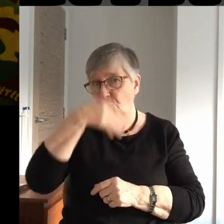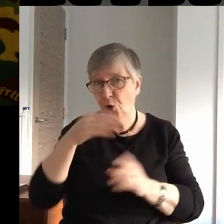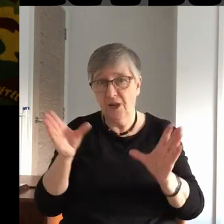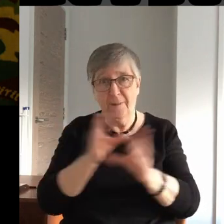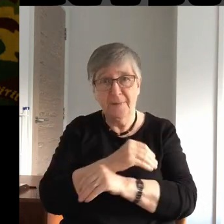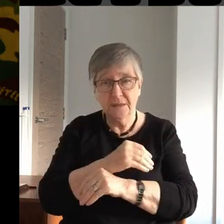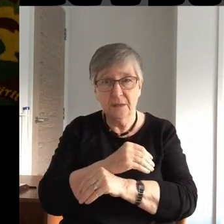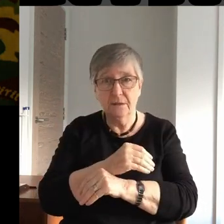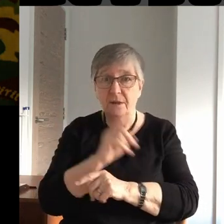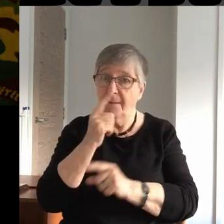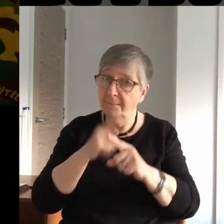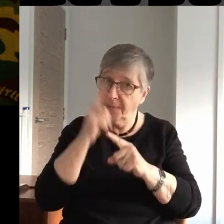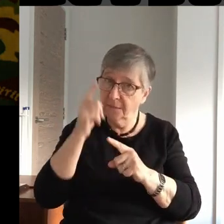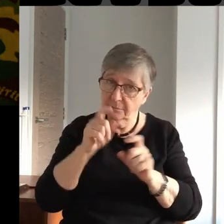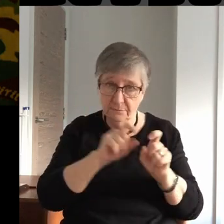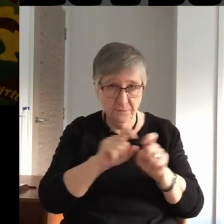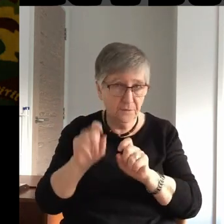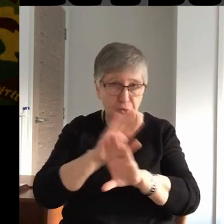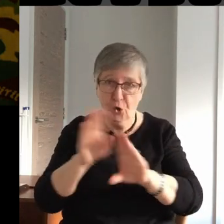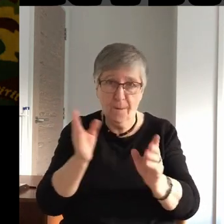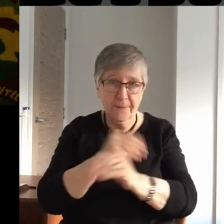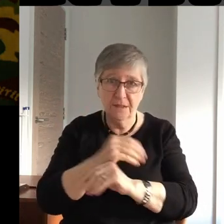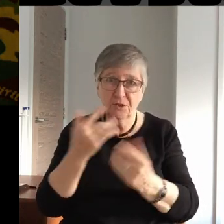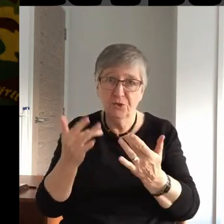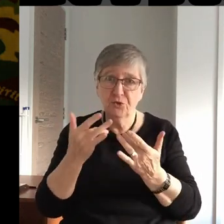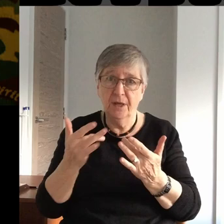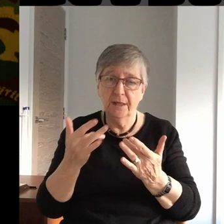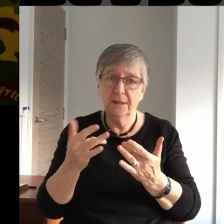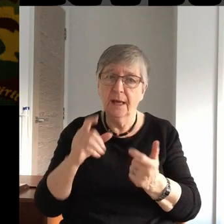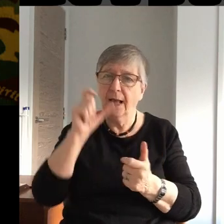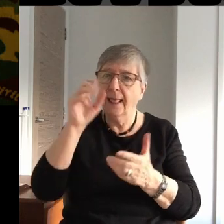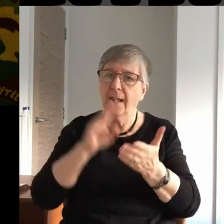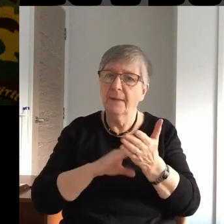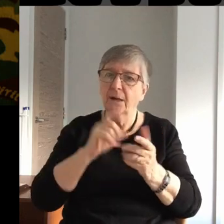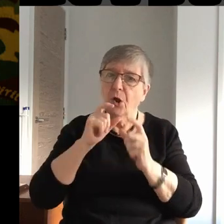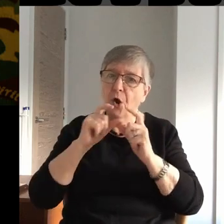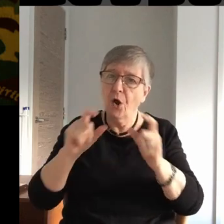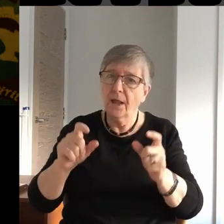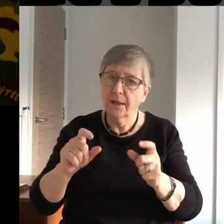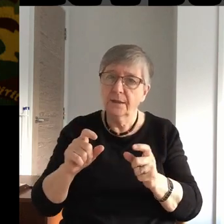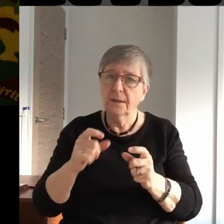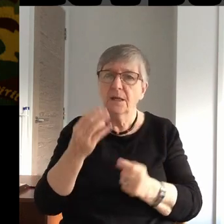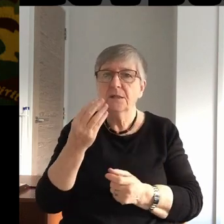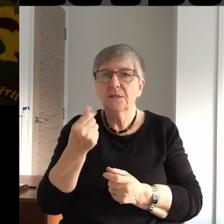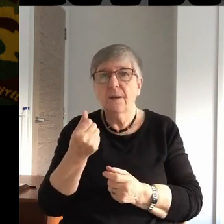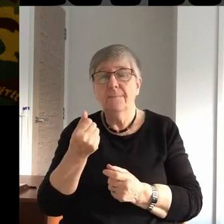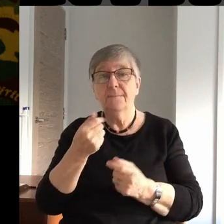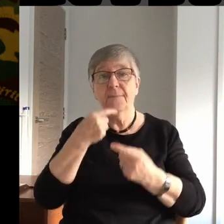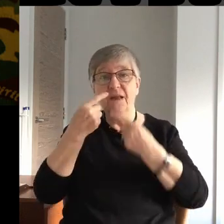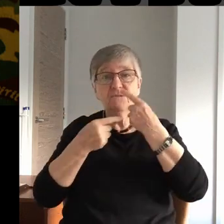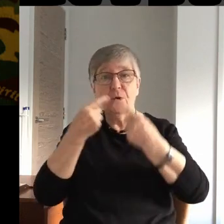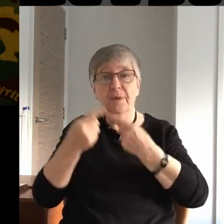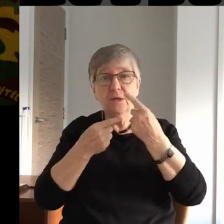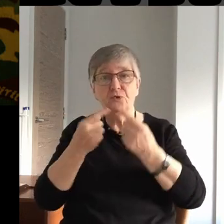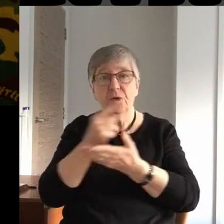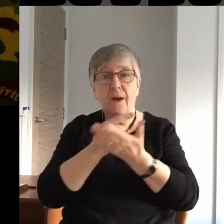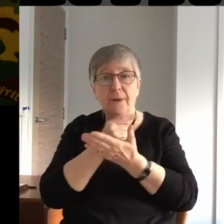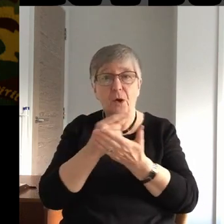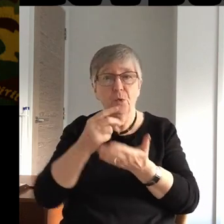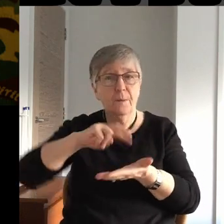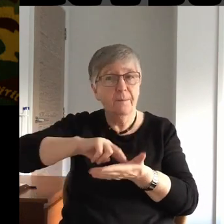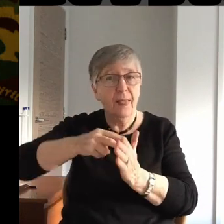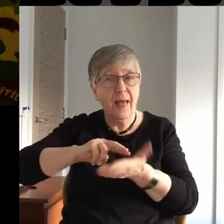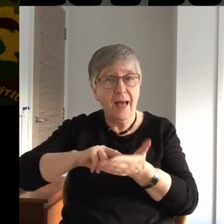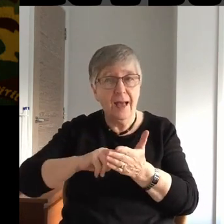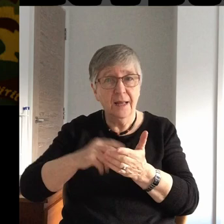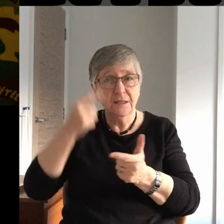missed is in the Claremont Calling, we have got some information about some of our plans, some of